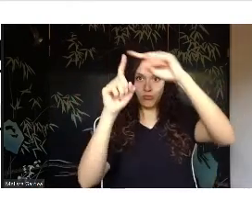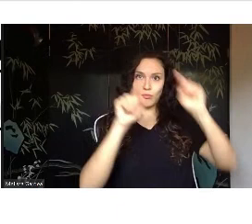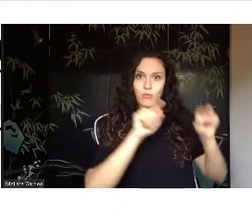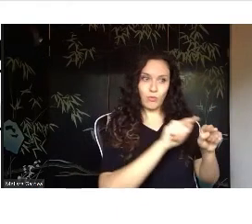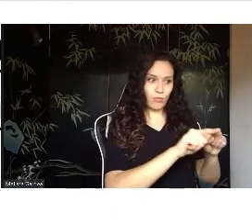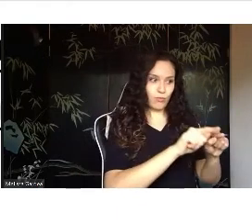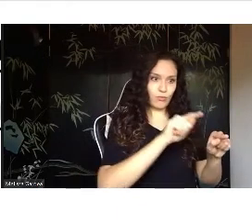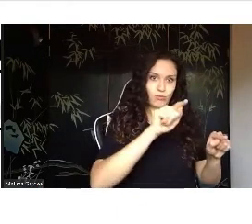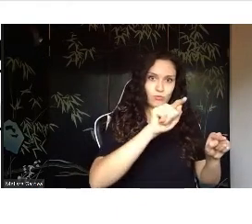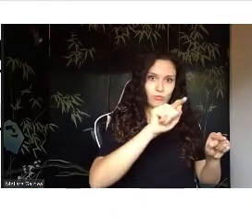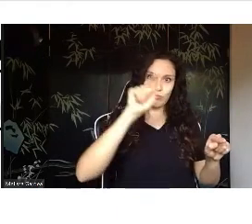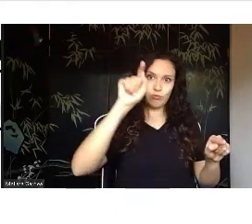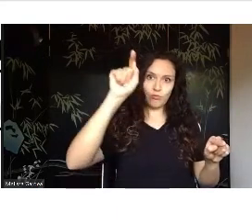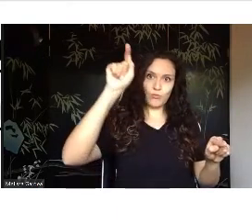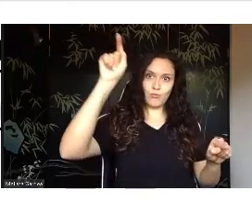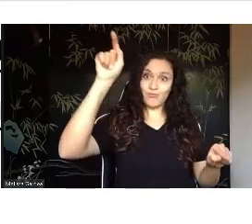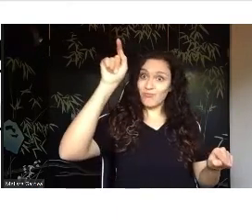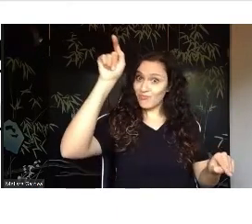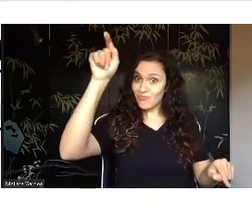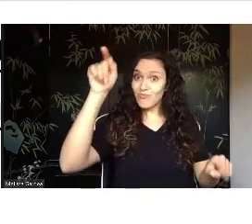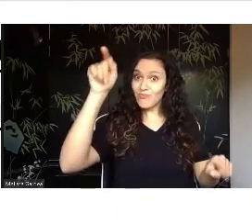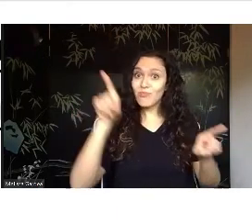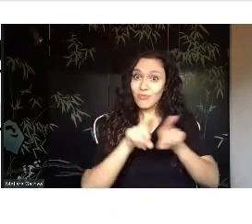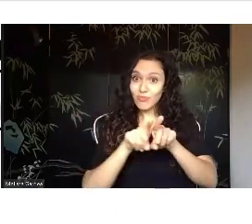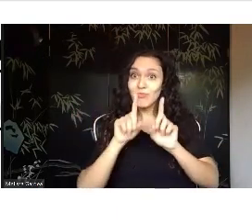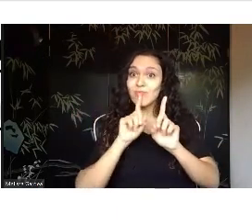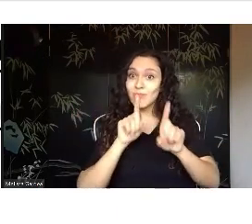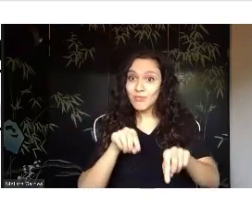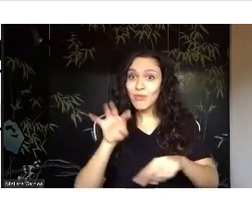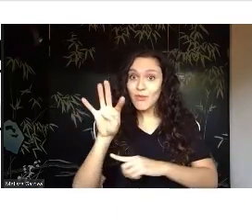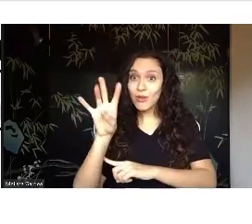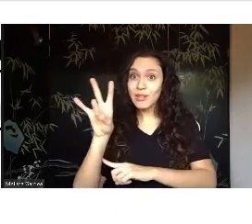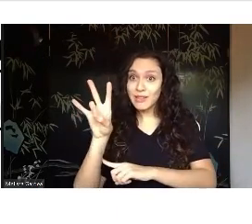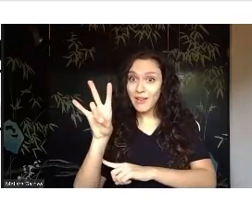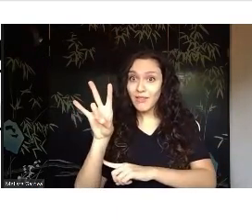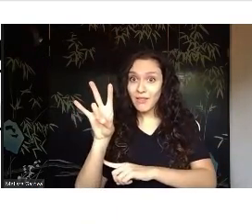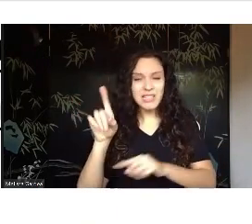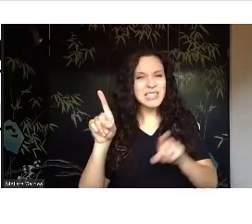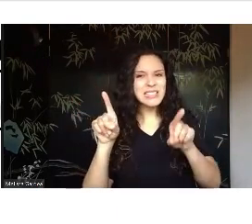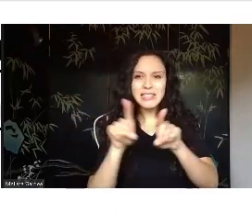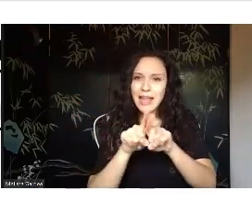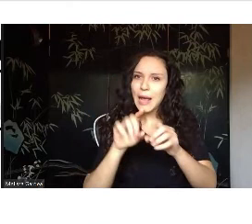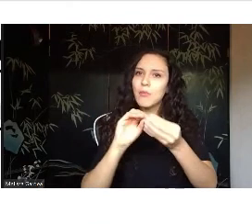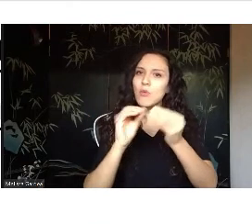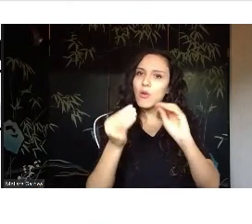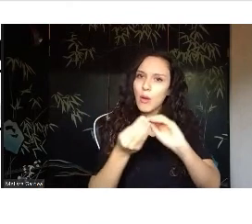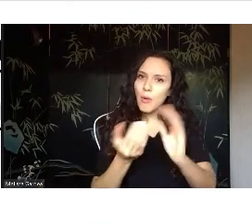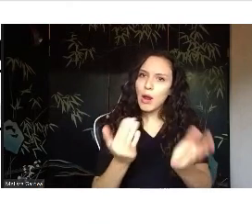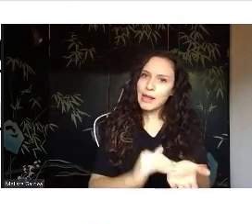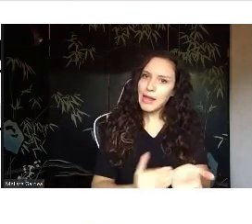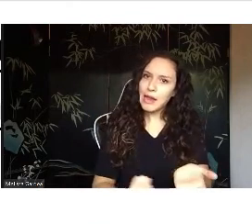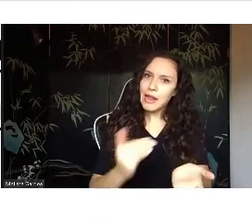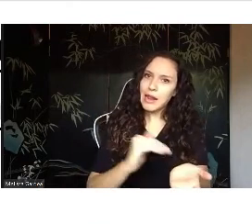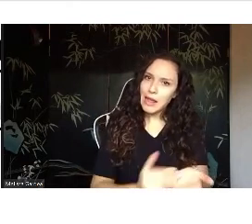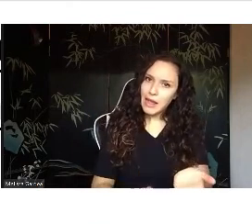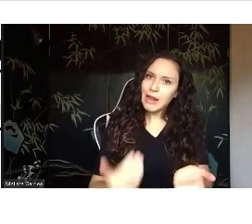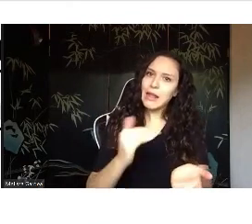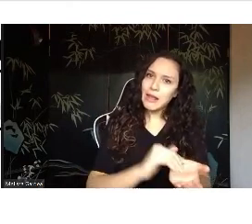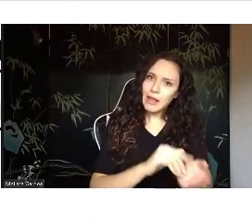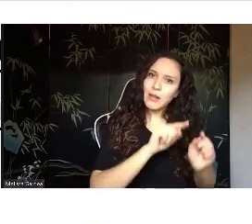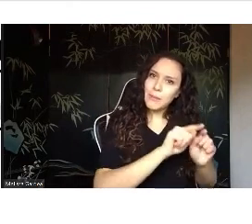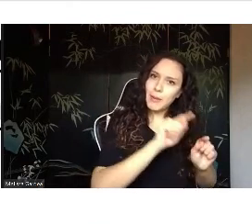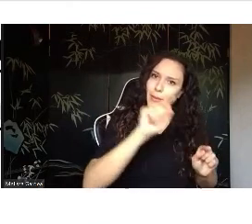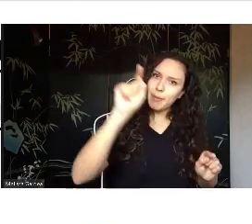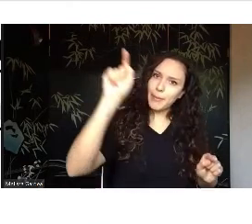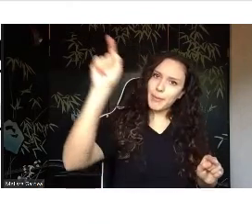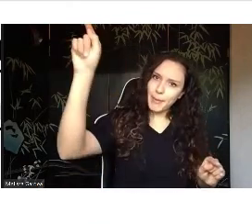do 376 over 8, I also get 47. So it's the same number over